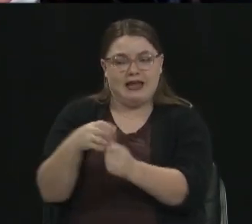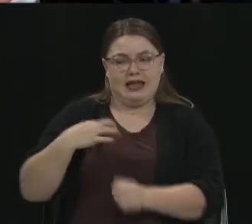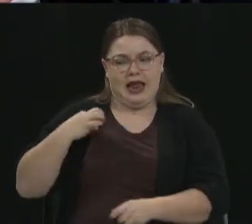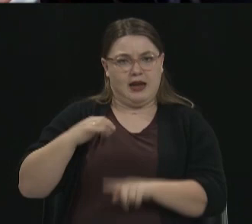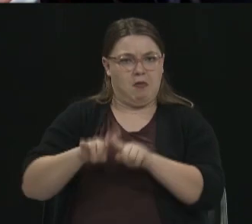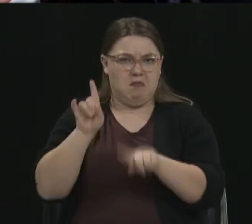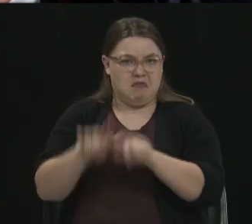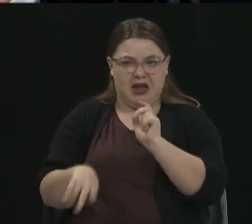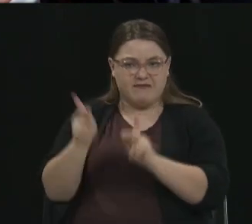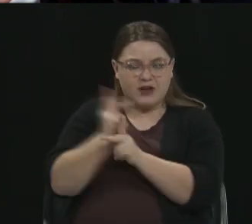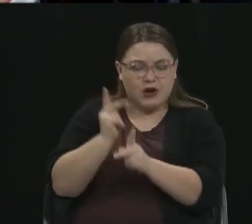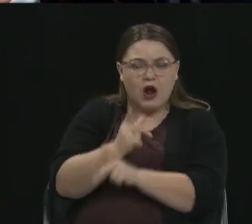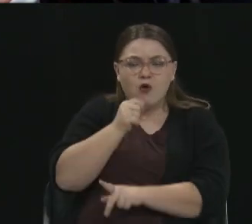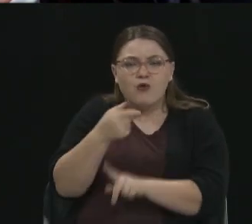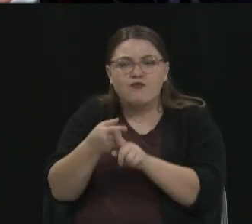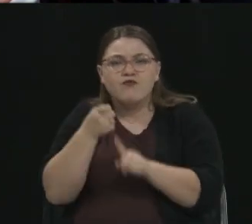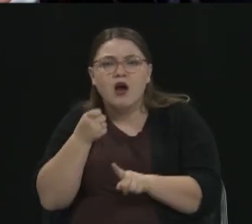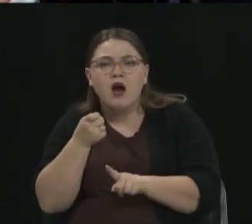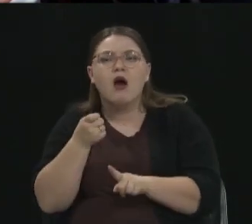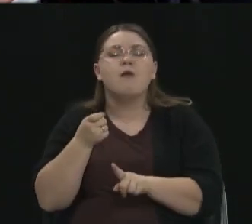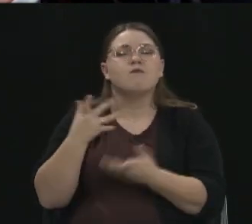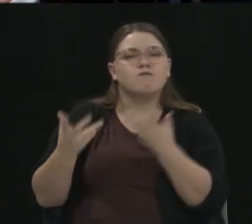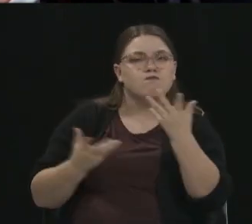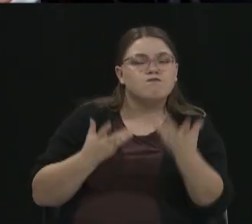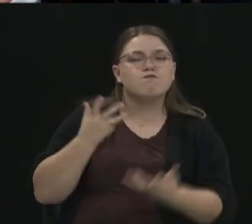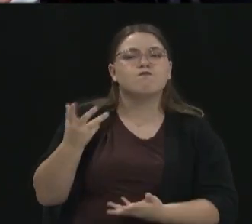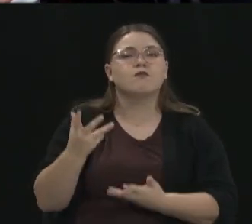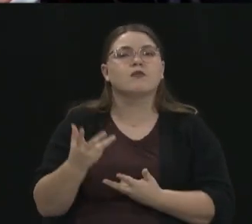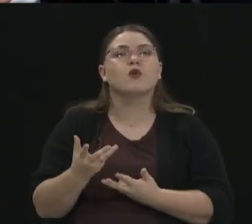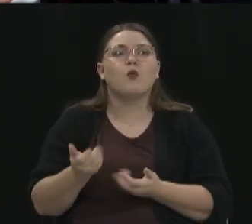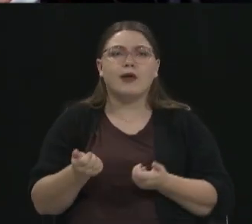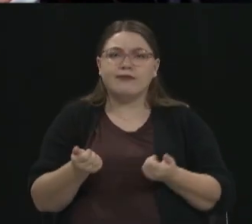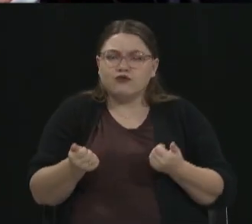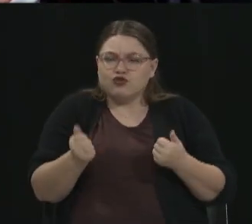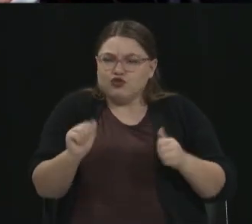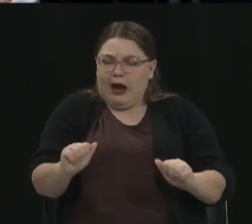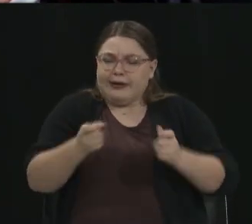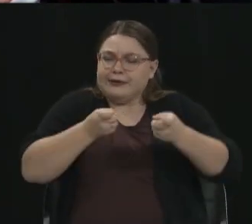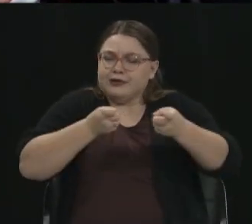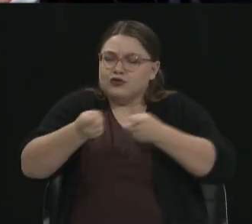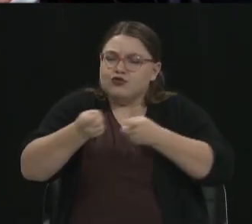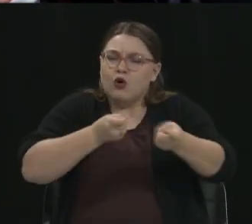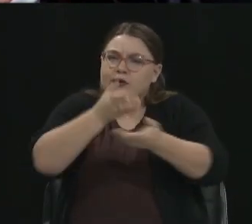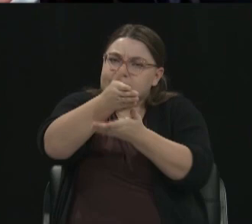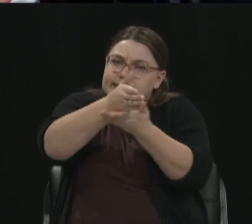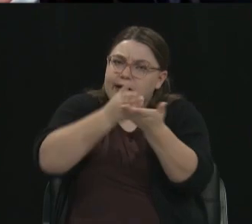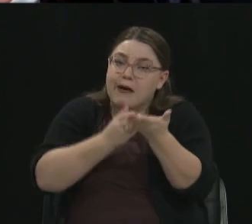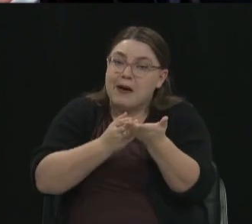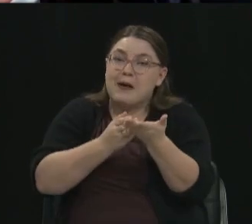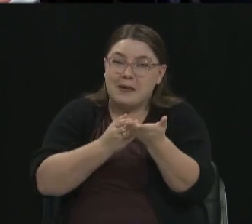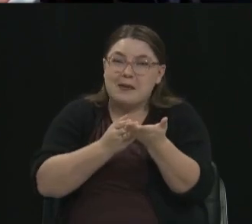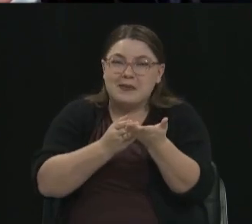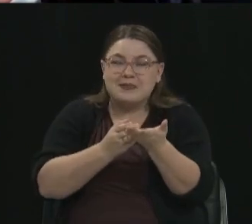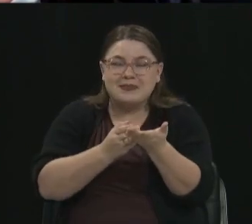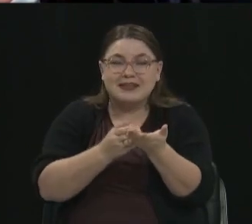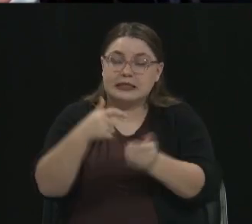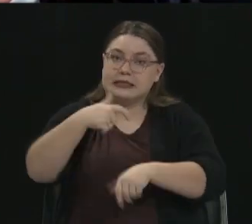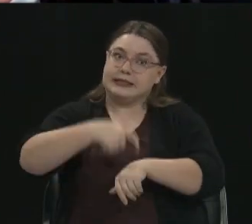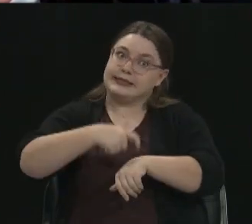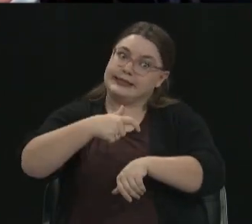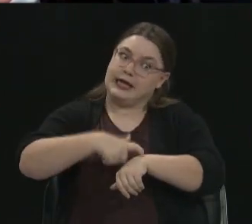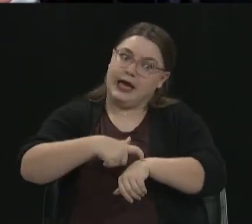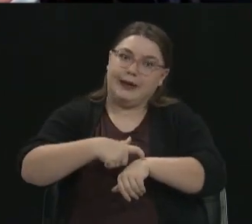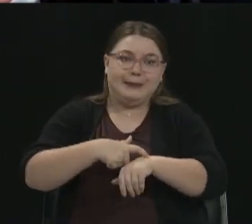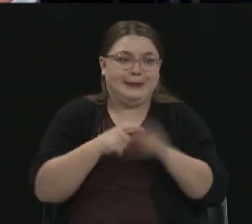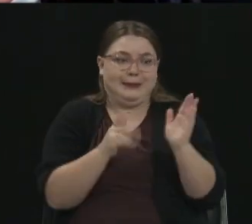I know over time we've created rules to try to control some of that. I'm not sure that we have time to get into